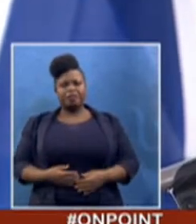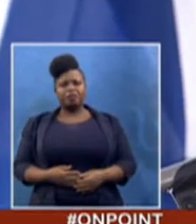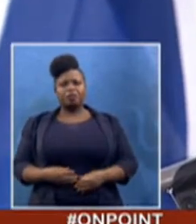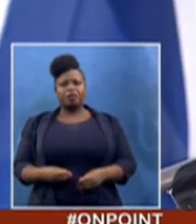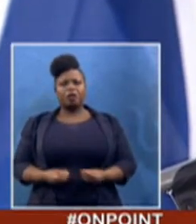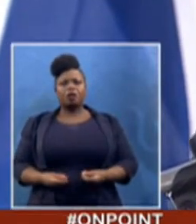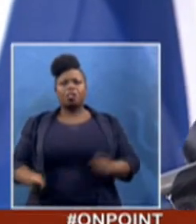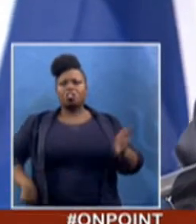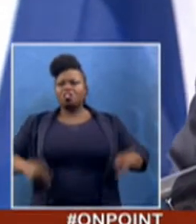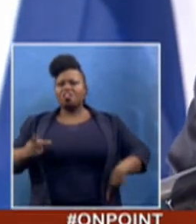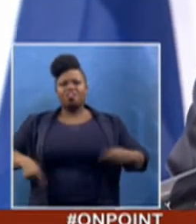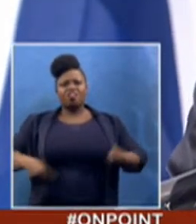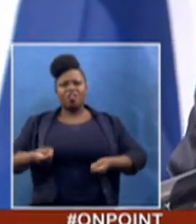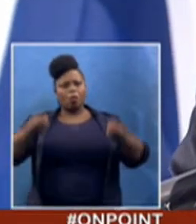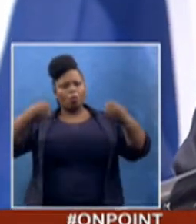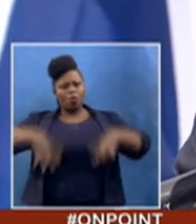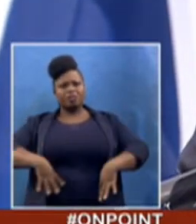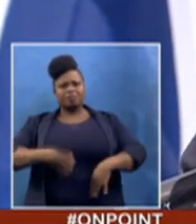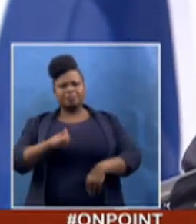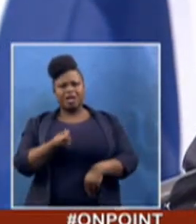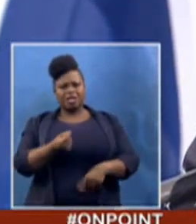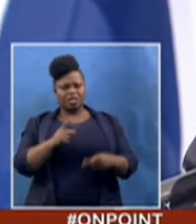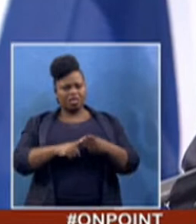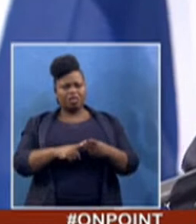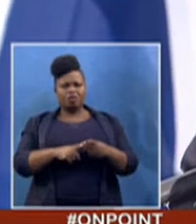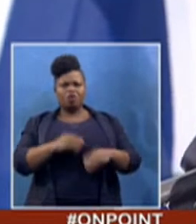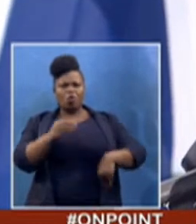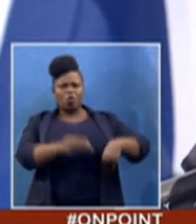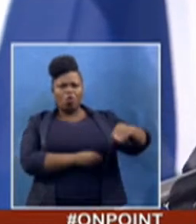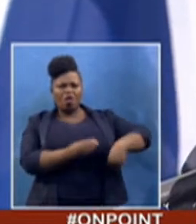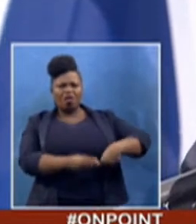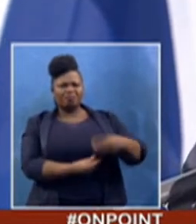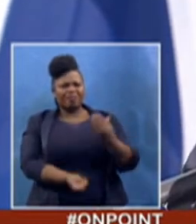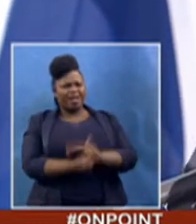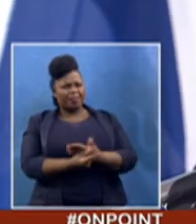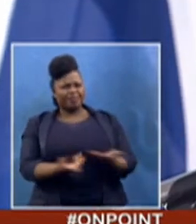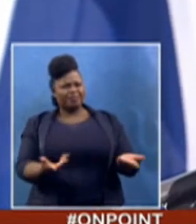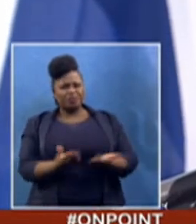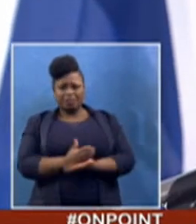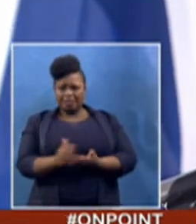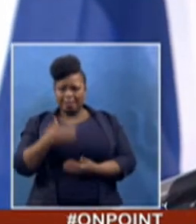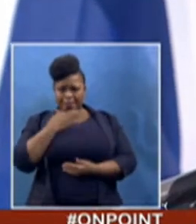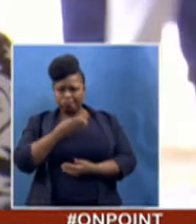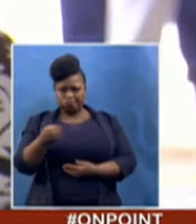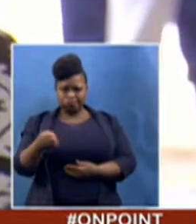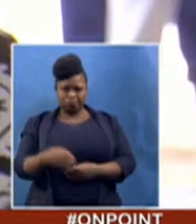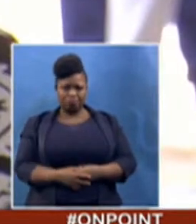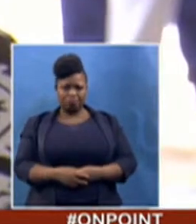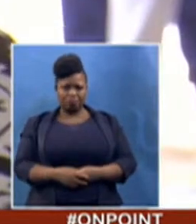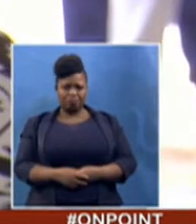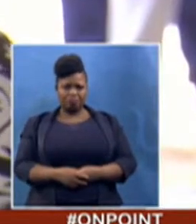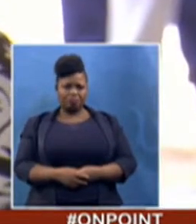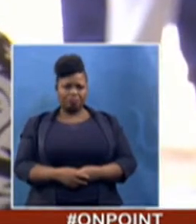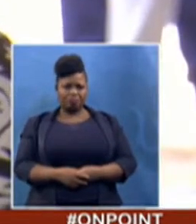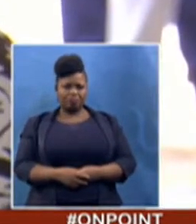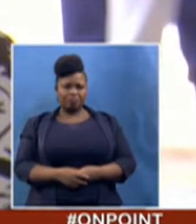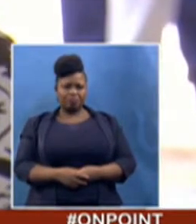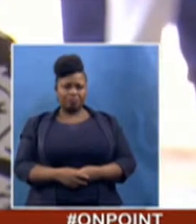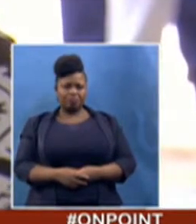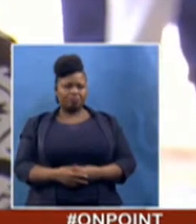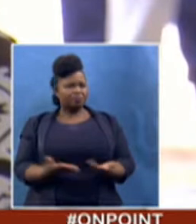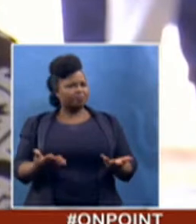mismanagement, or corruption of some of us. It cannot be